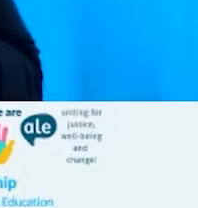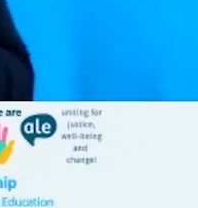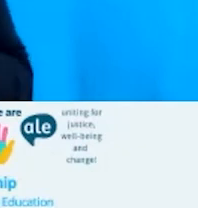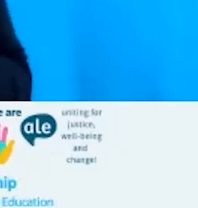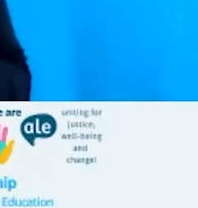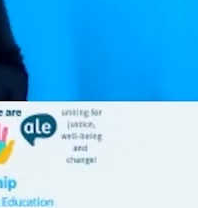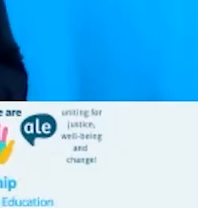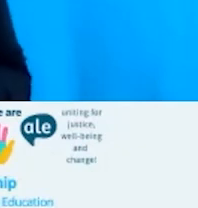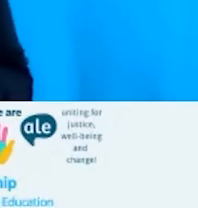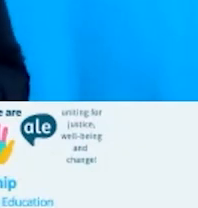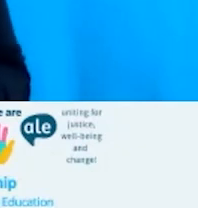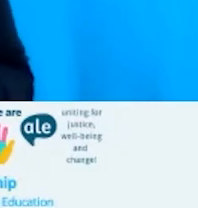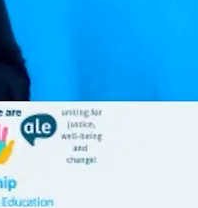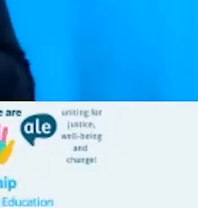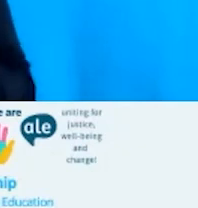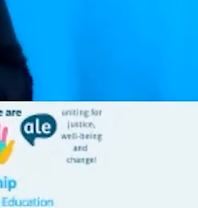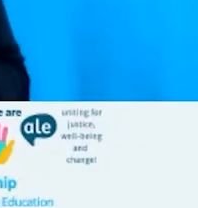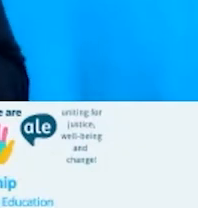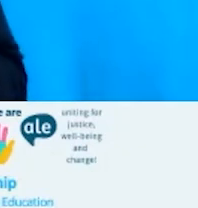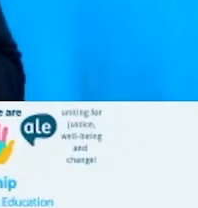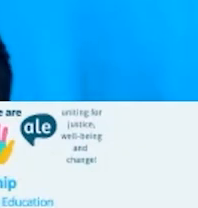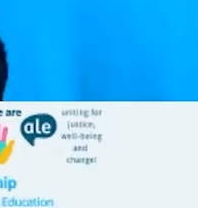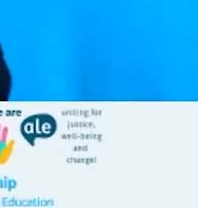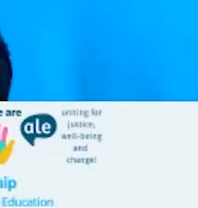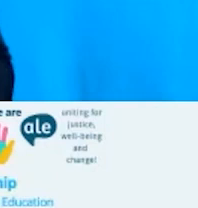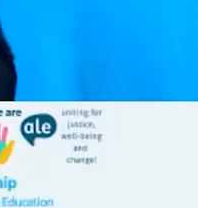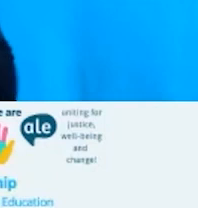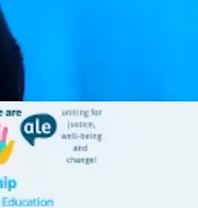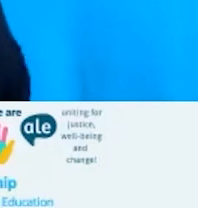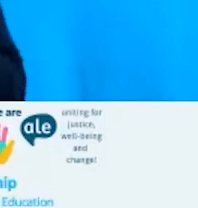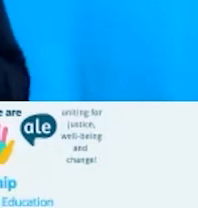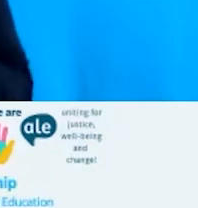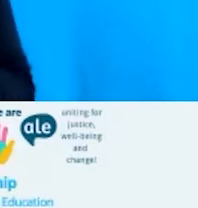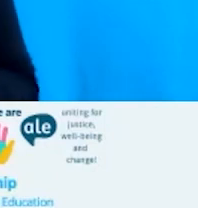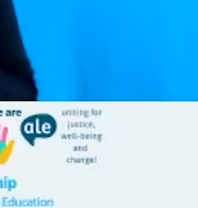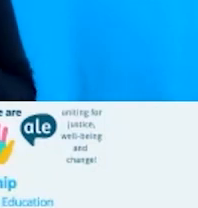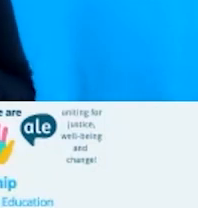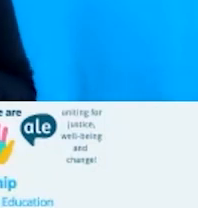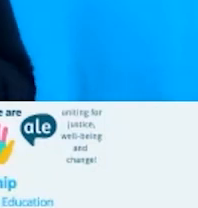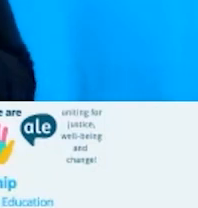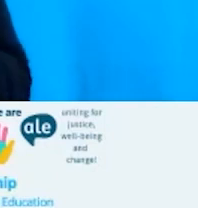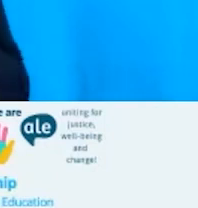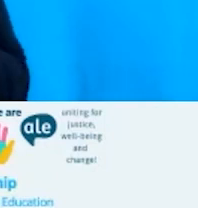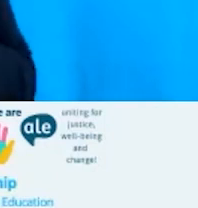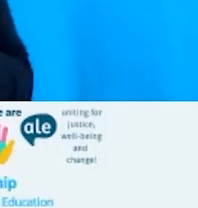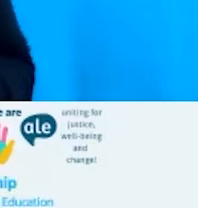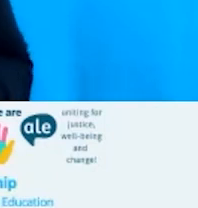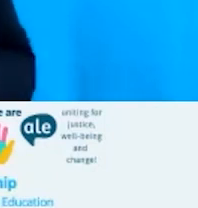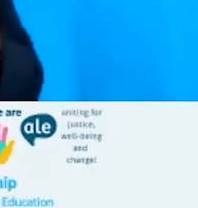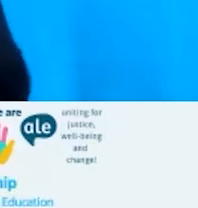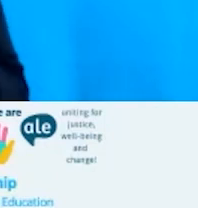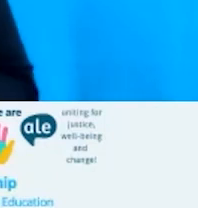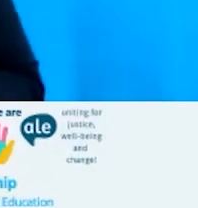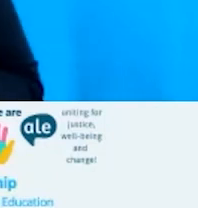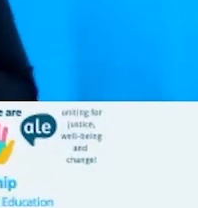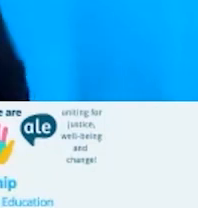finding a common language and finding the common values that we believe in. And it was great to find out that in Tanzania, among adult